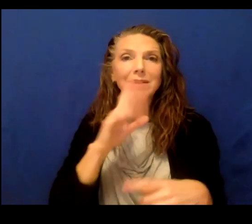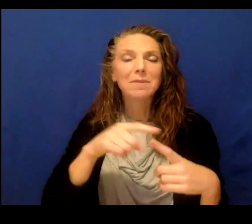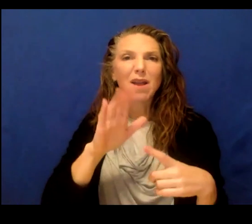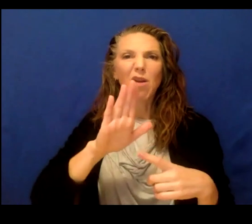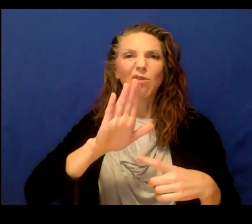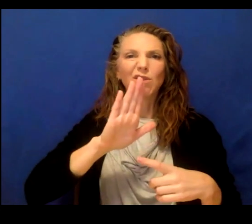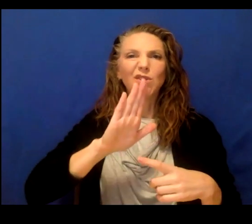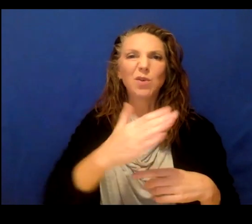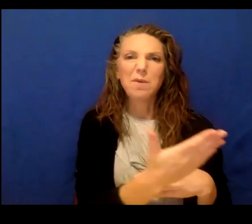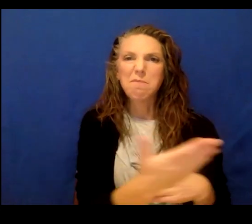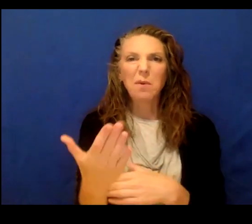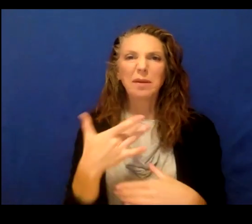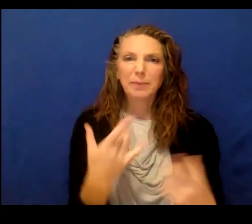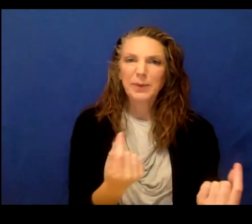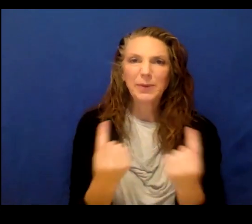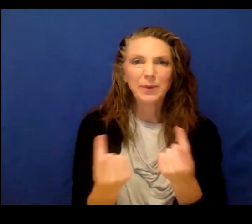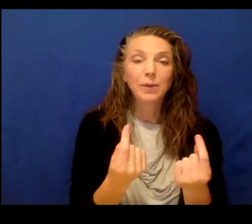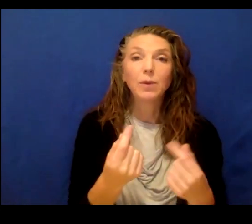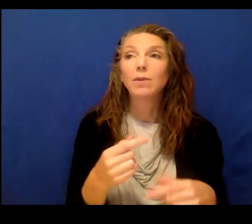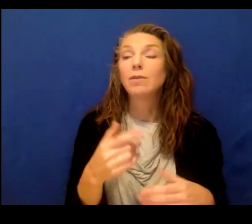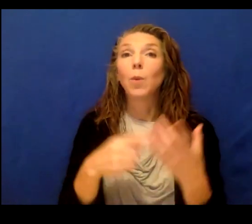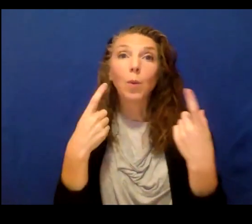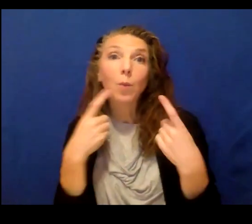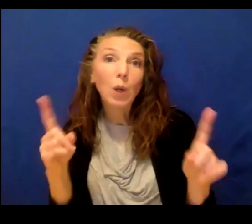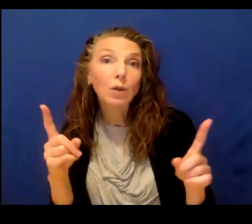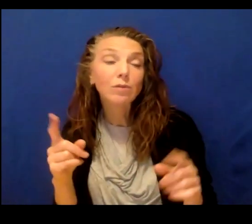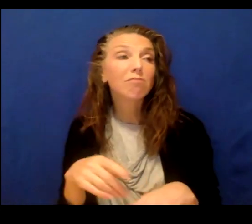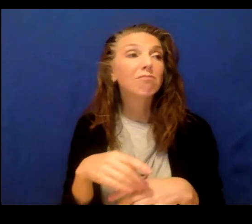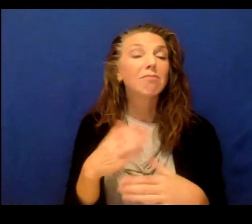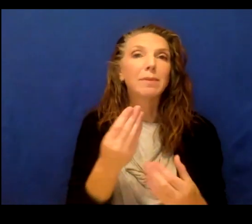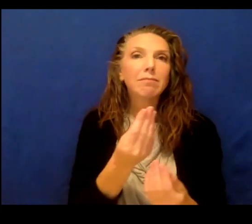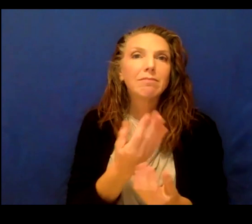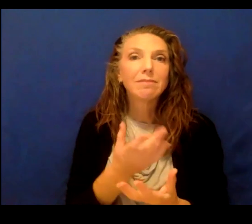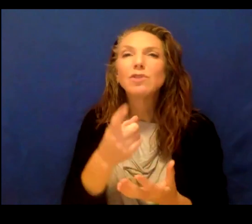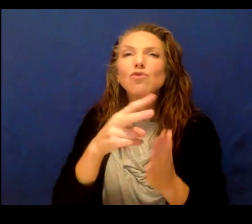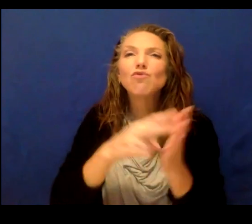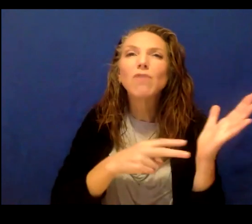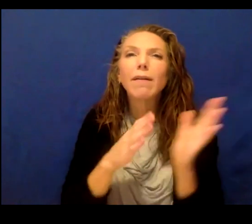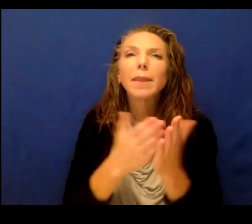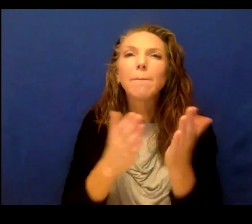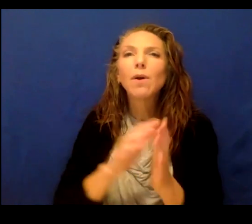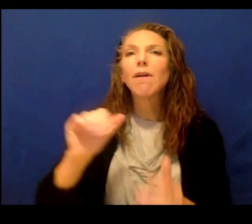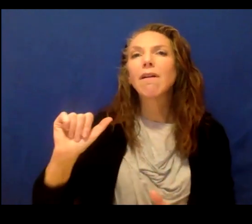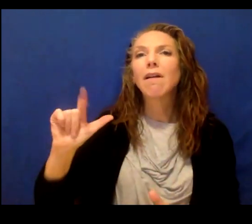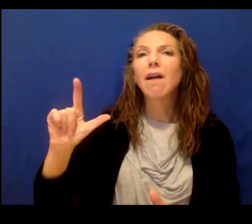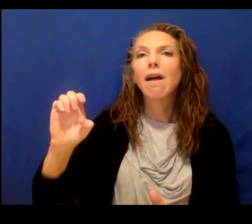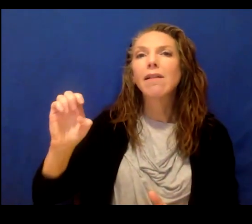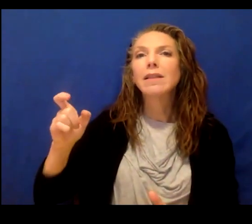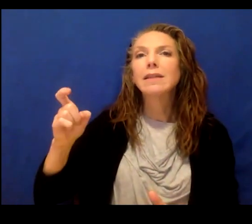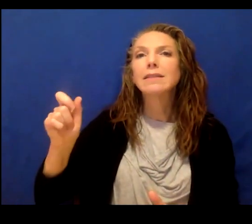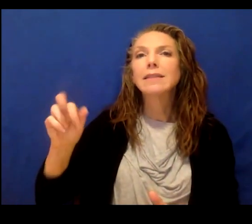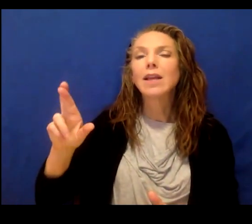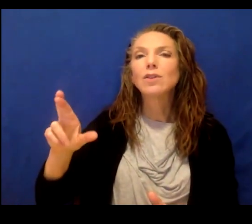what works or doesn't for you, or maybe a story about, have you ever read the book Alexander's No Good, Very Bad Day? Maybe